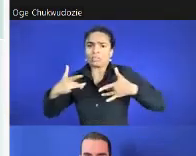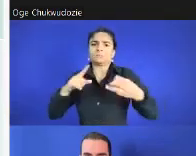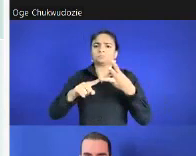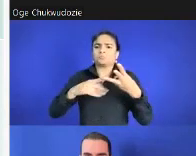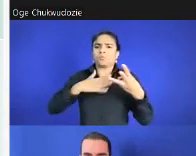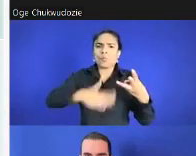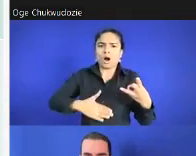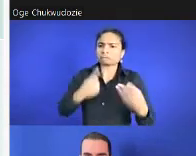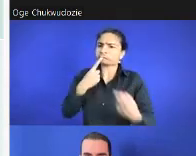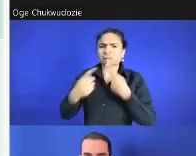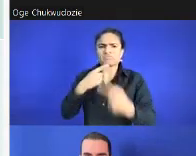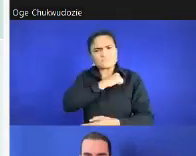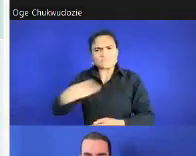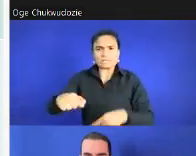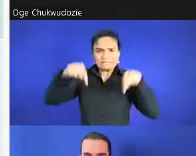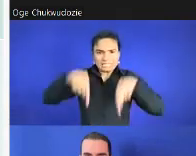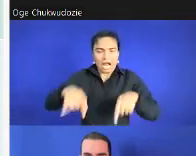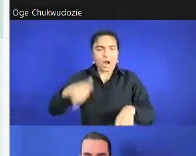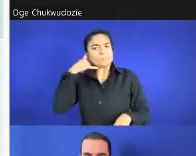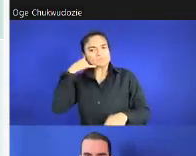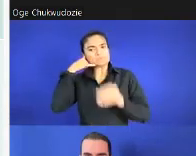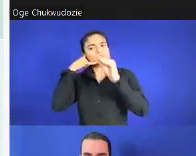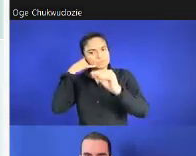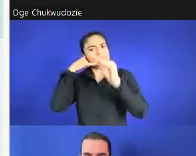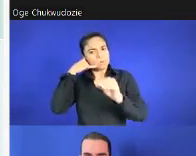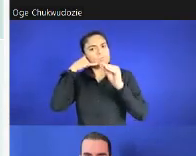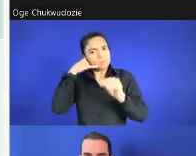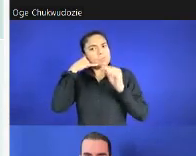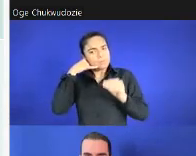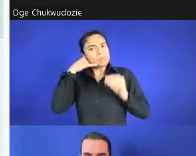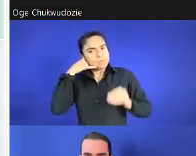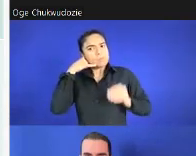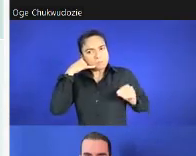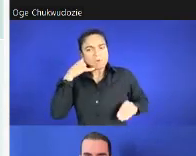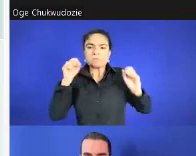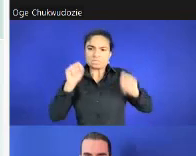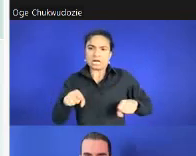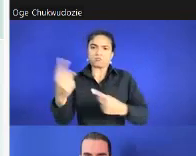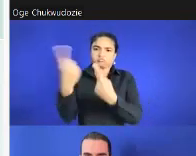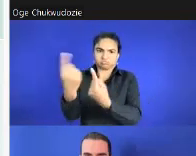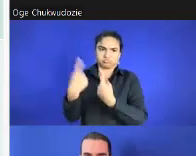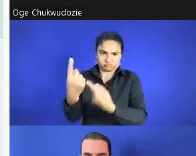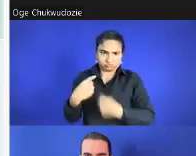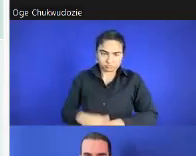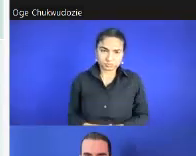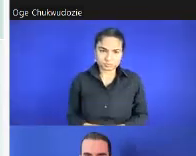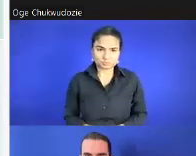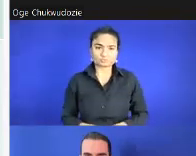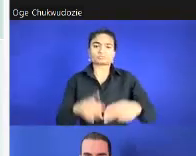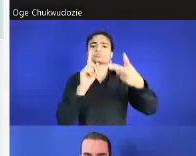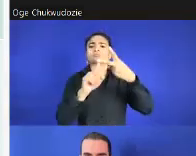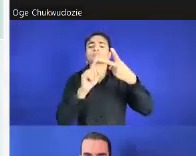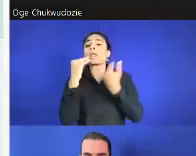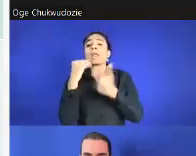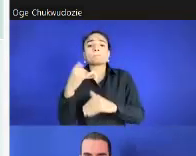you. Okay, and so some of the limitations of the phone line is it's limited by